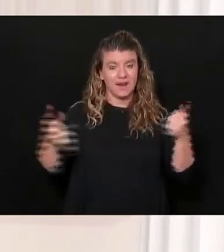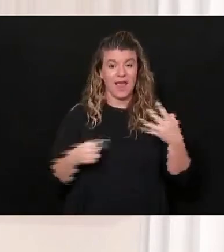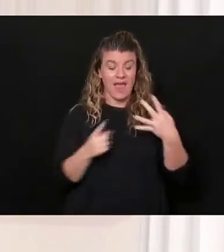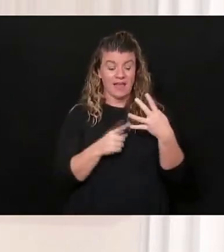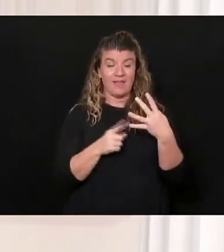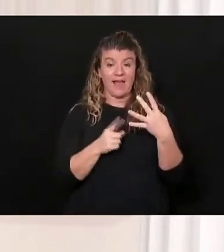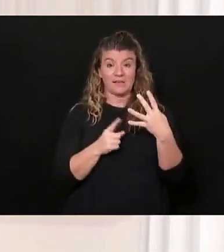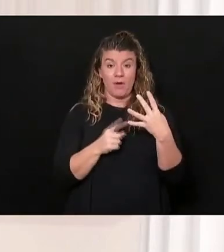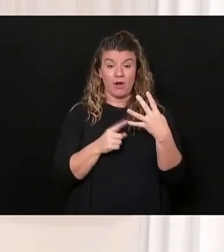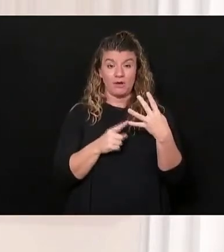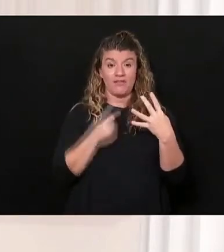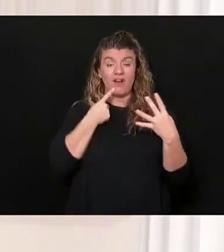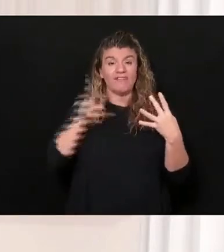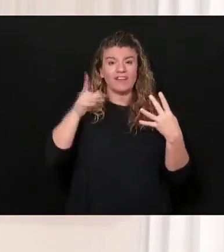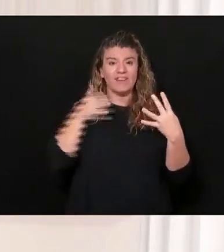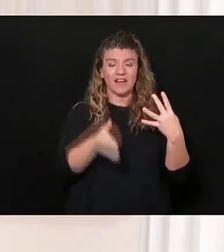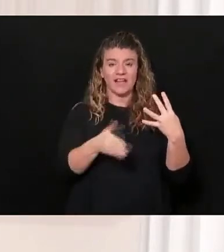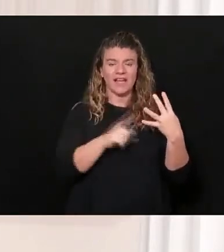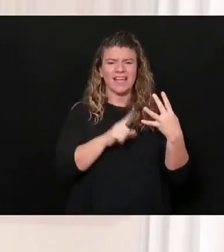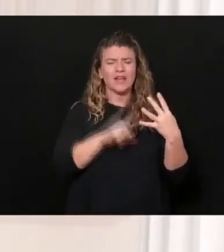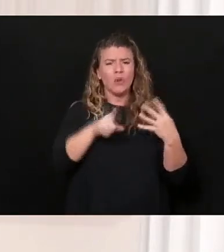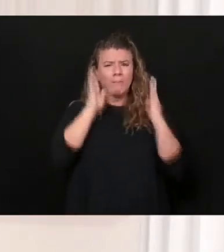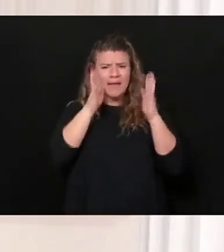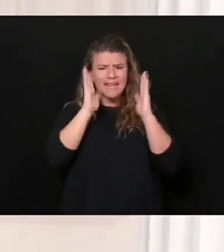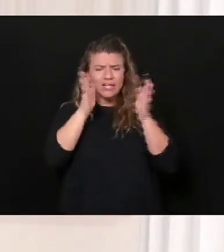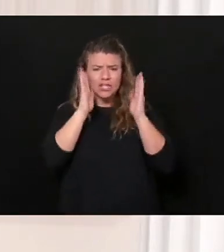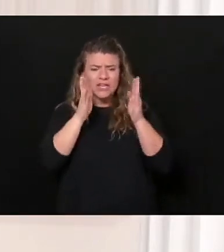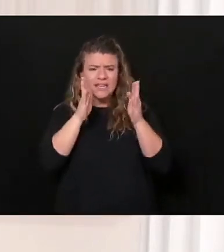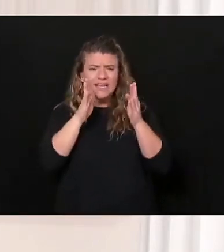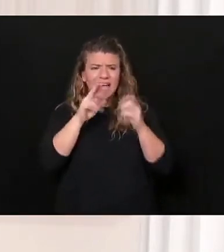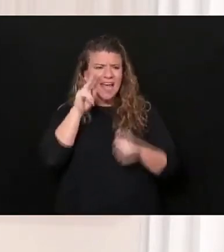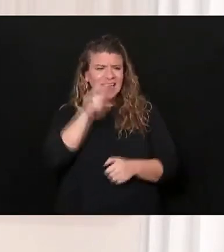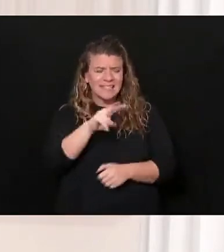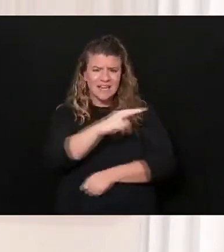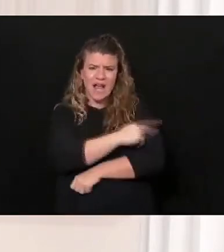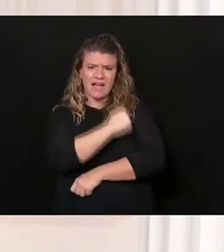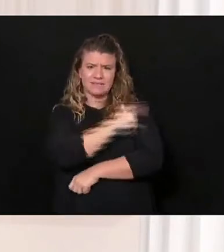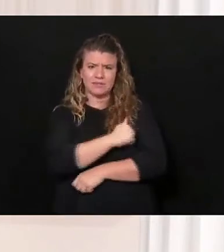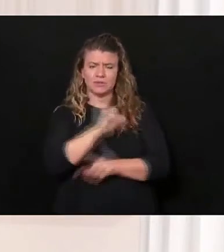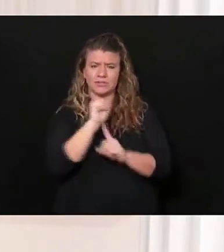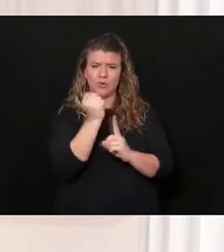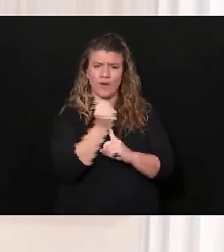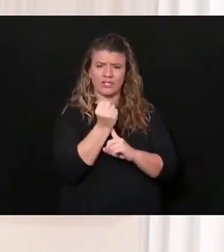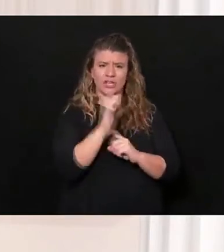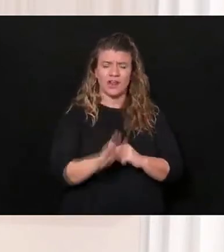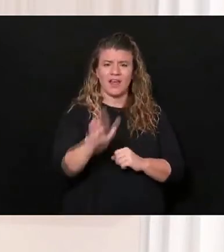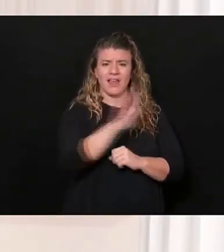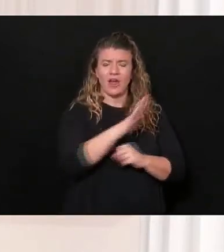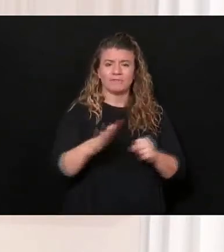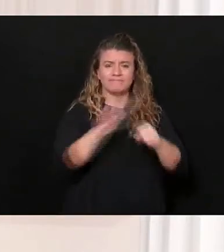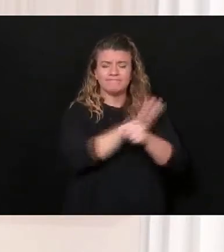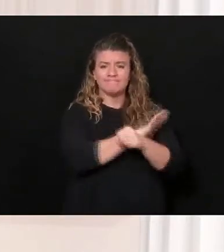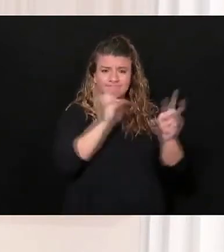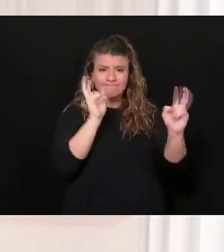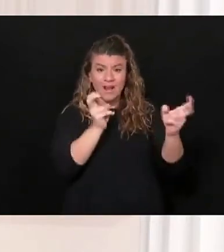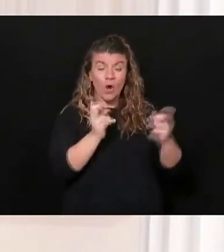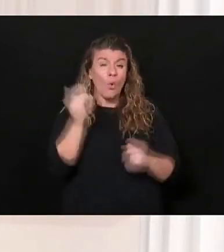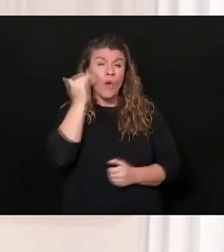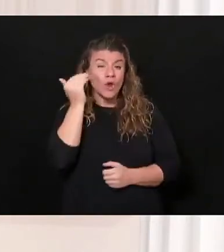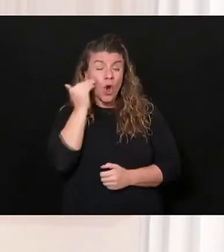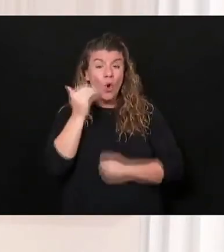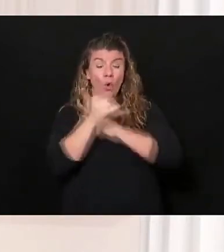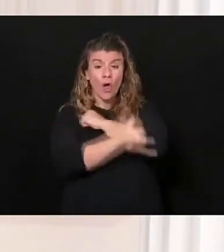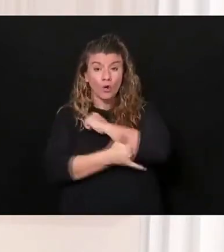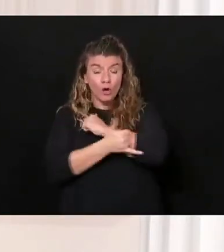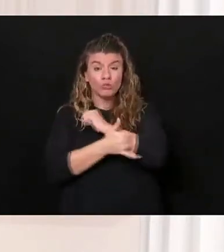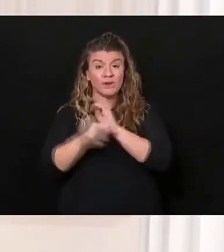effective strategy is to pay close attention to hospital capacity issues. We know in countries and in states where we